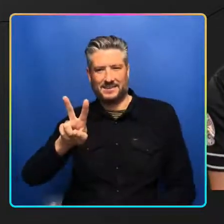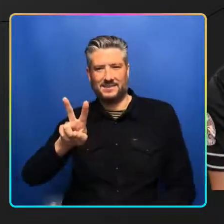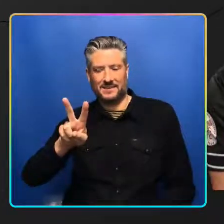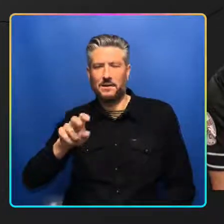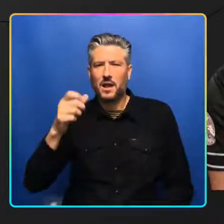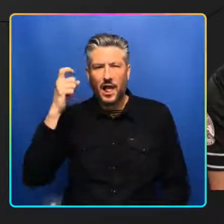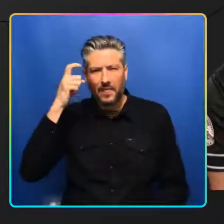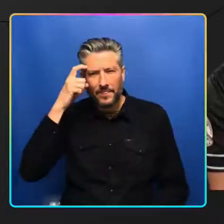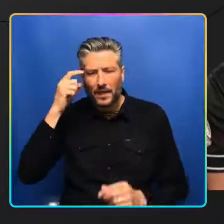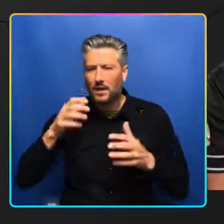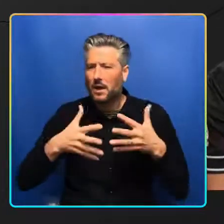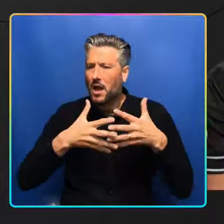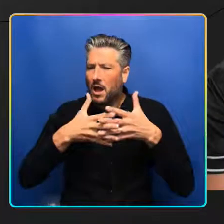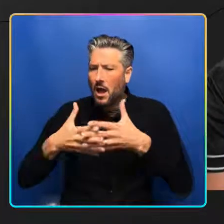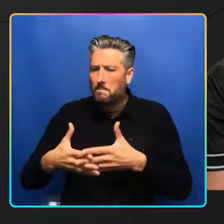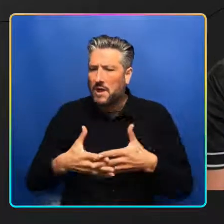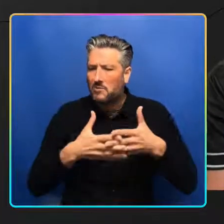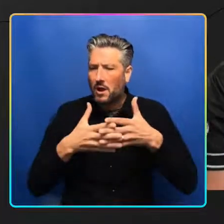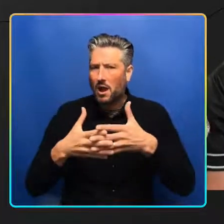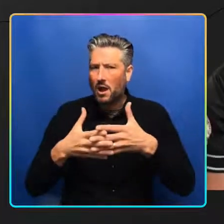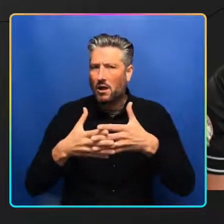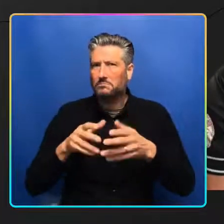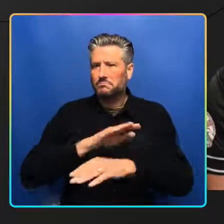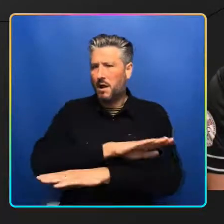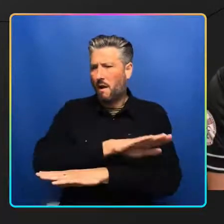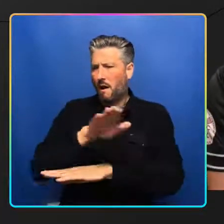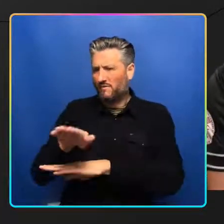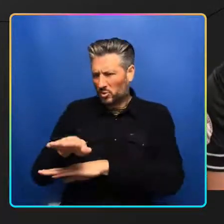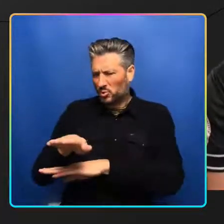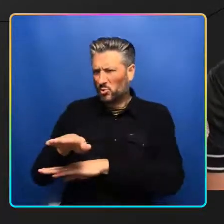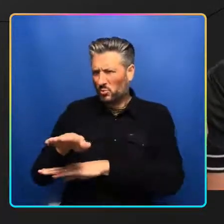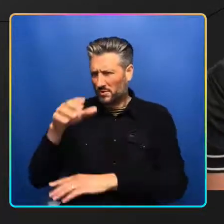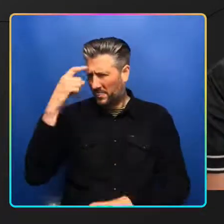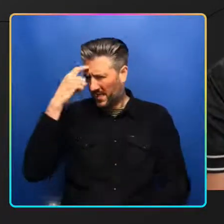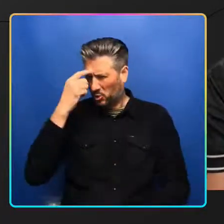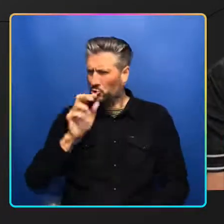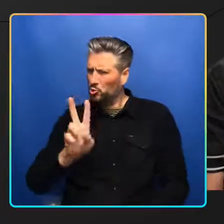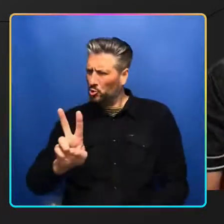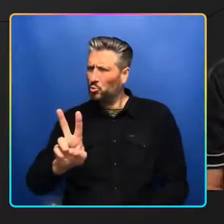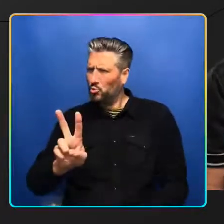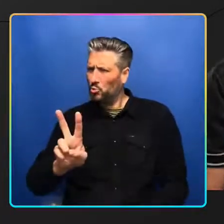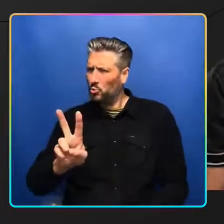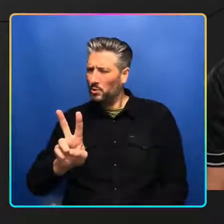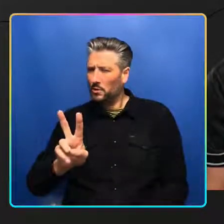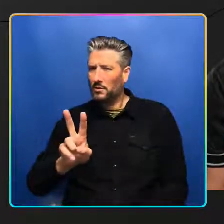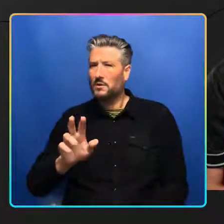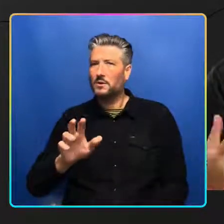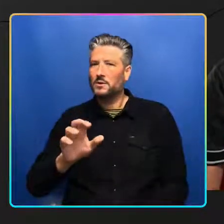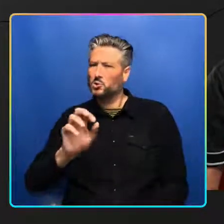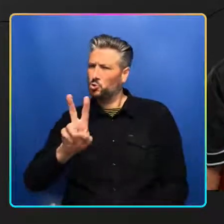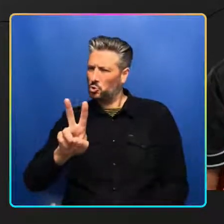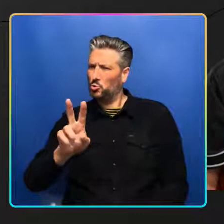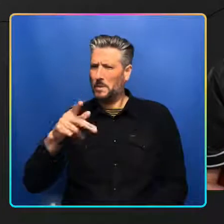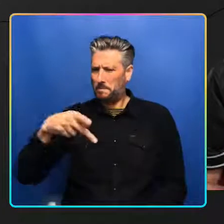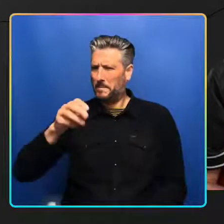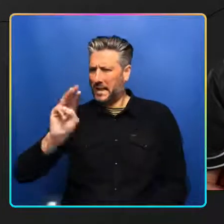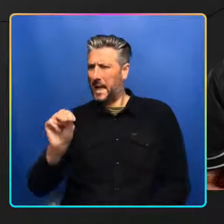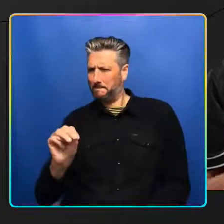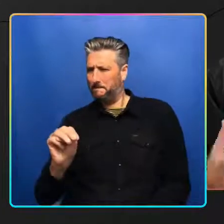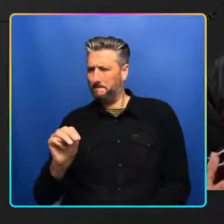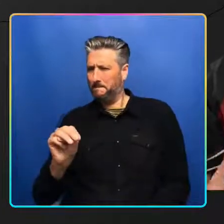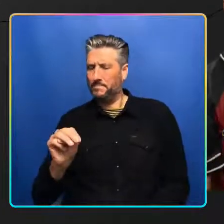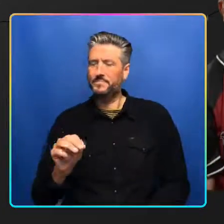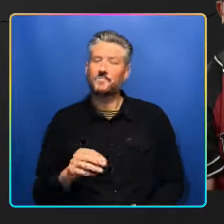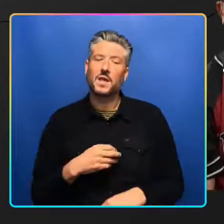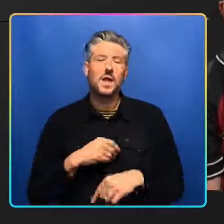guess. It's like our 11. At 2 p.m. Yeah. And this show is more about